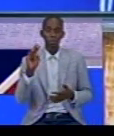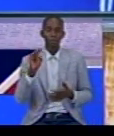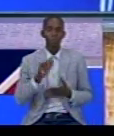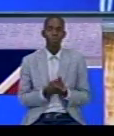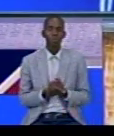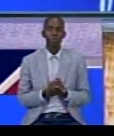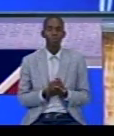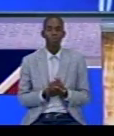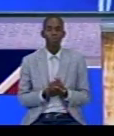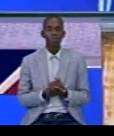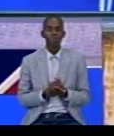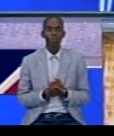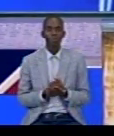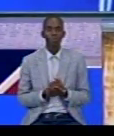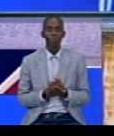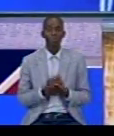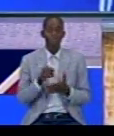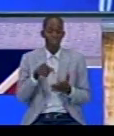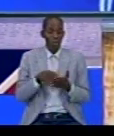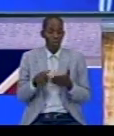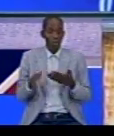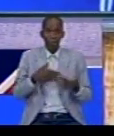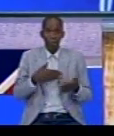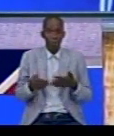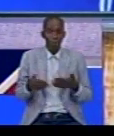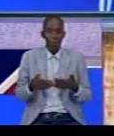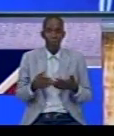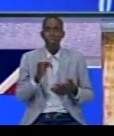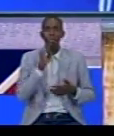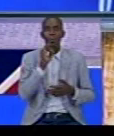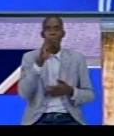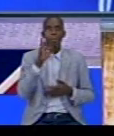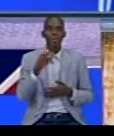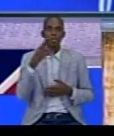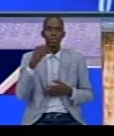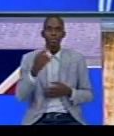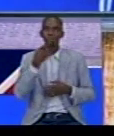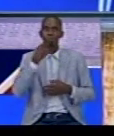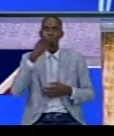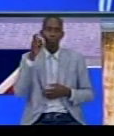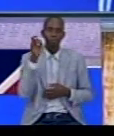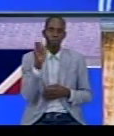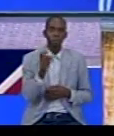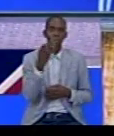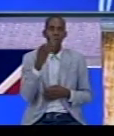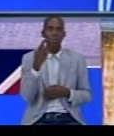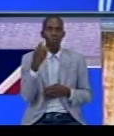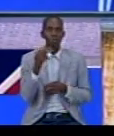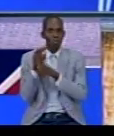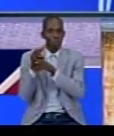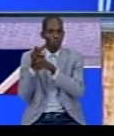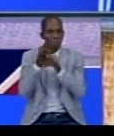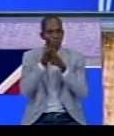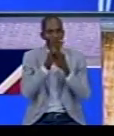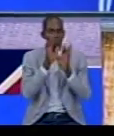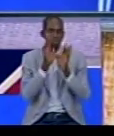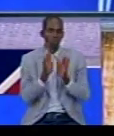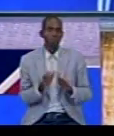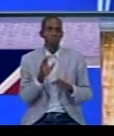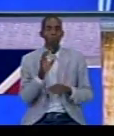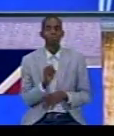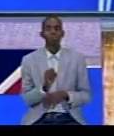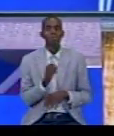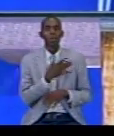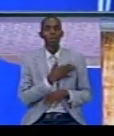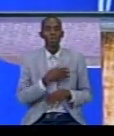it tells us this matter is by the decree of the watches, of the watchers,